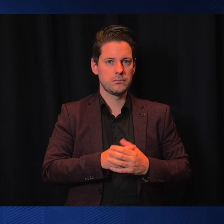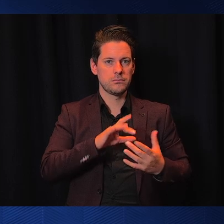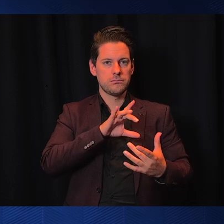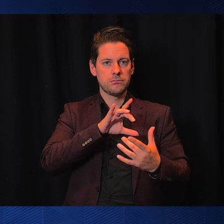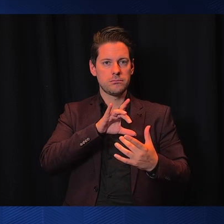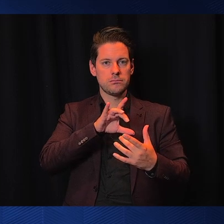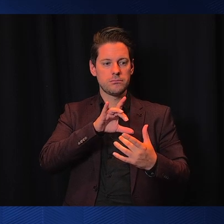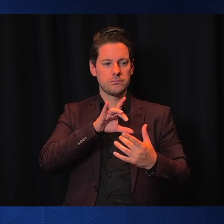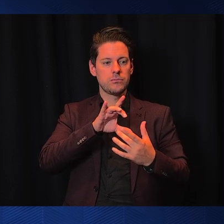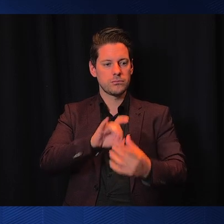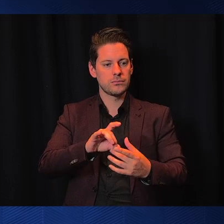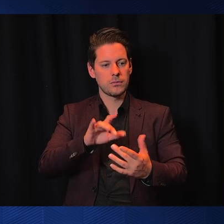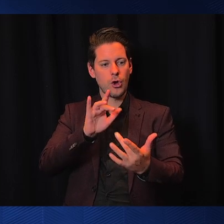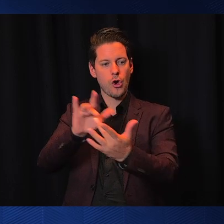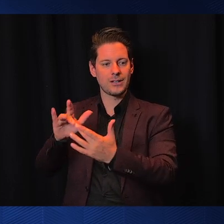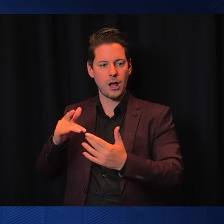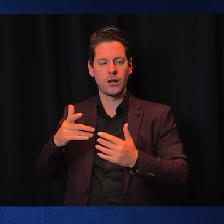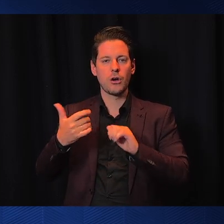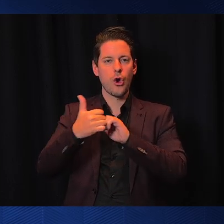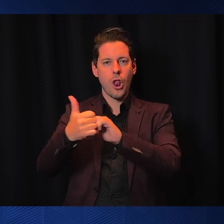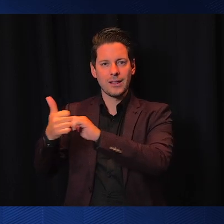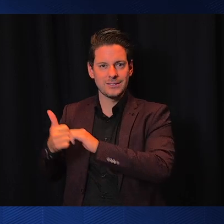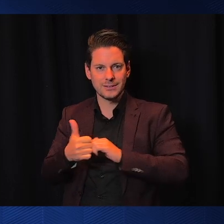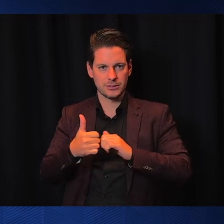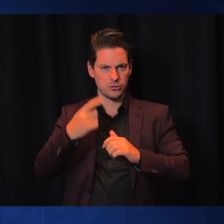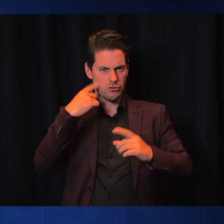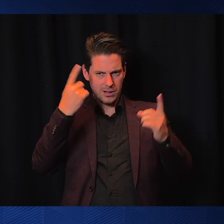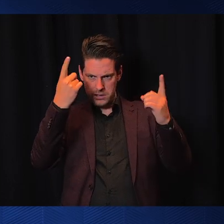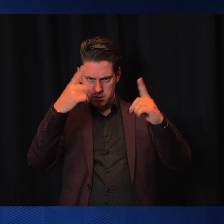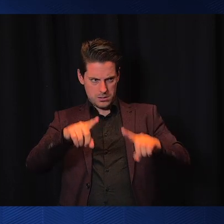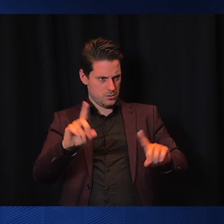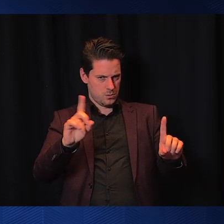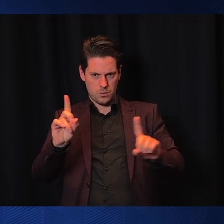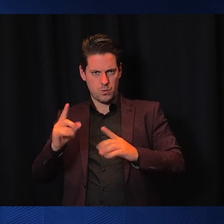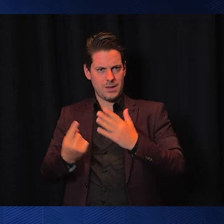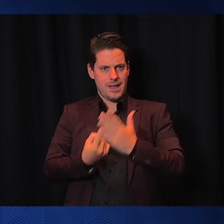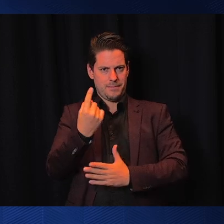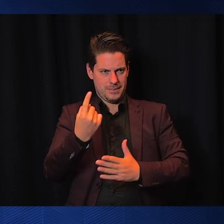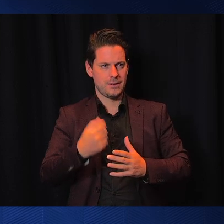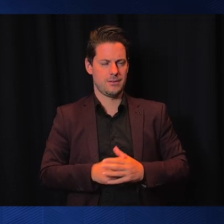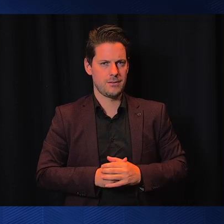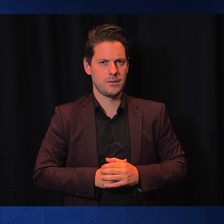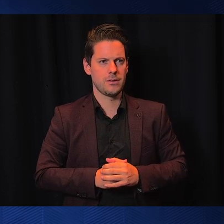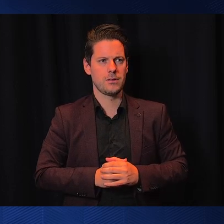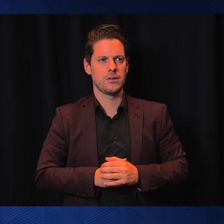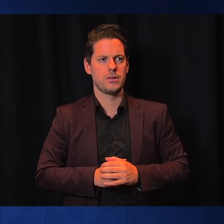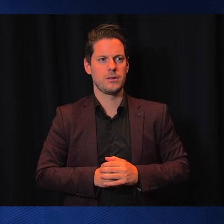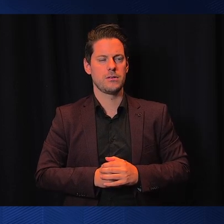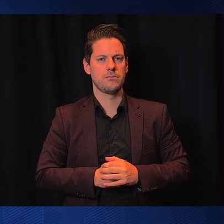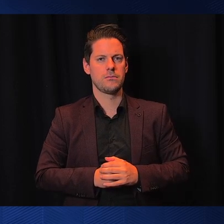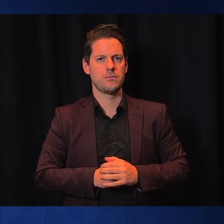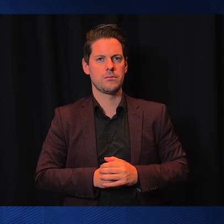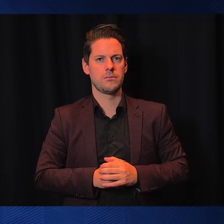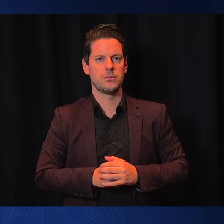organization, tried to take a snapshot of that situation, see what we can learn. So we came out with a short research